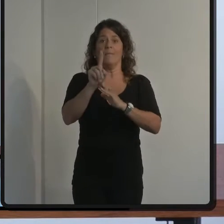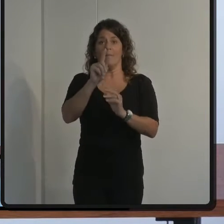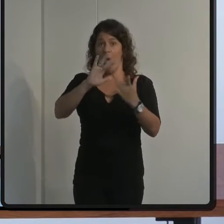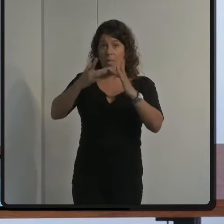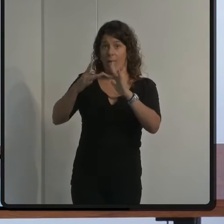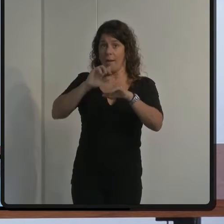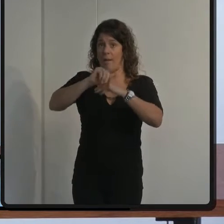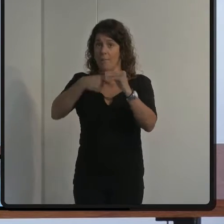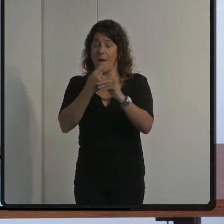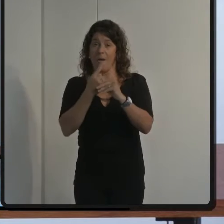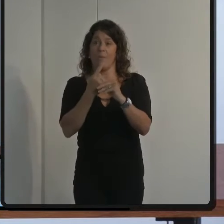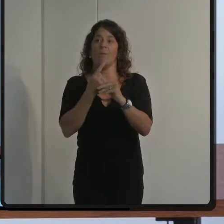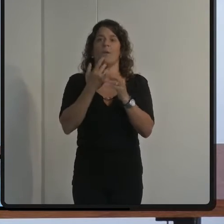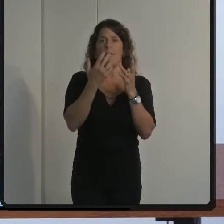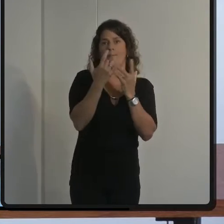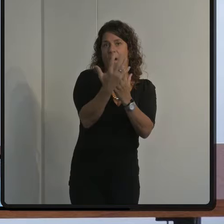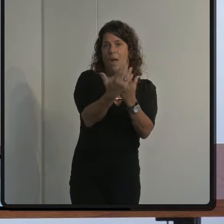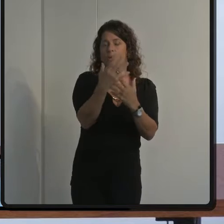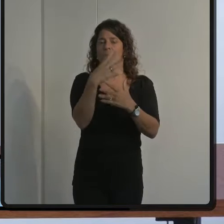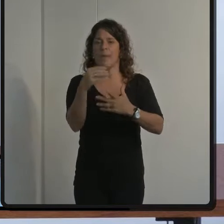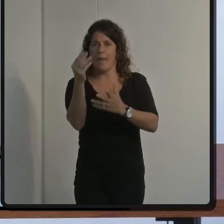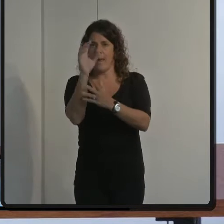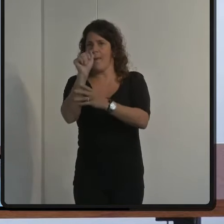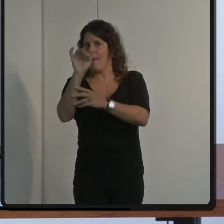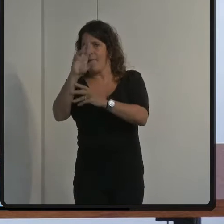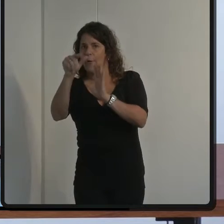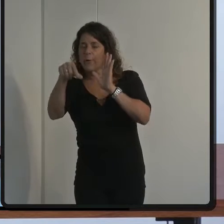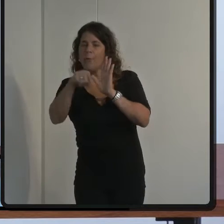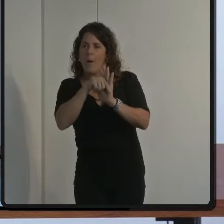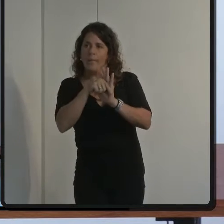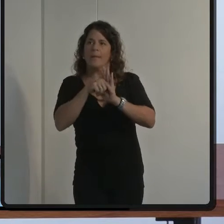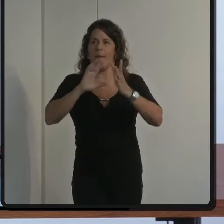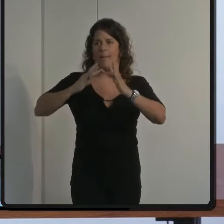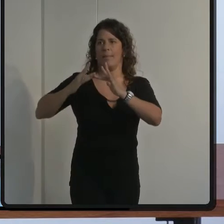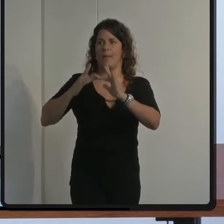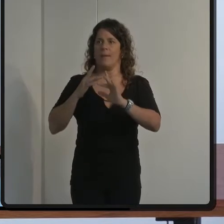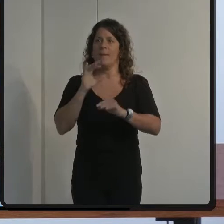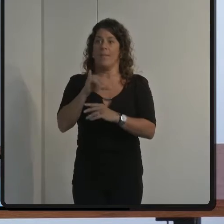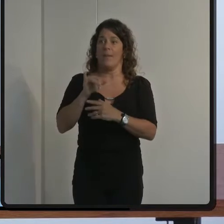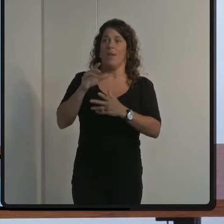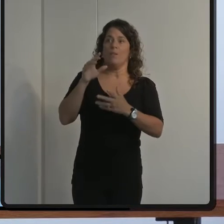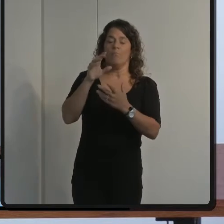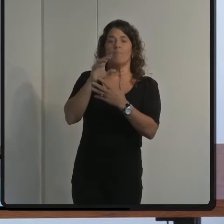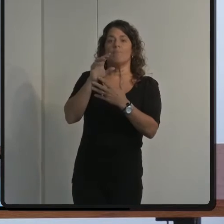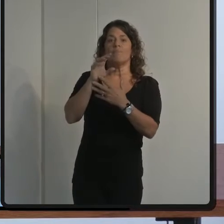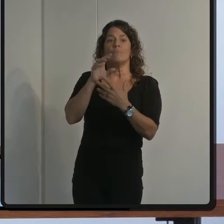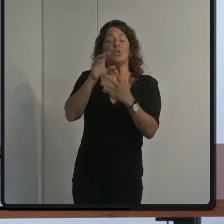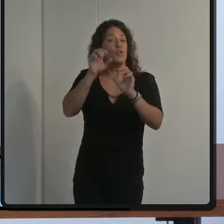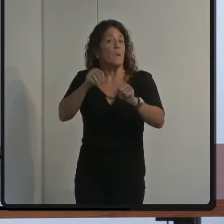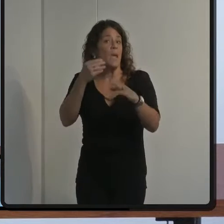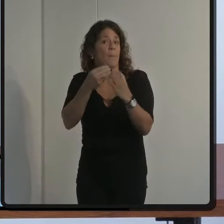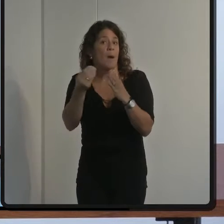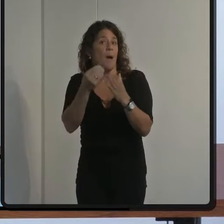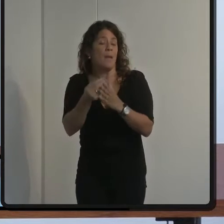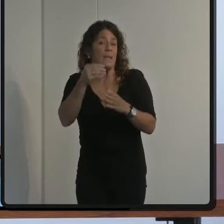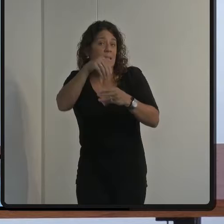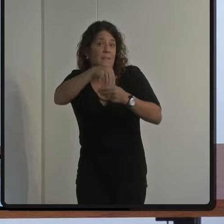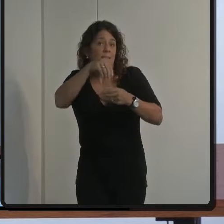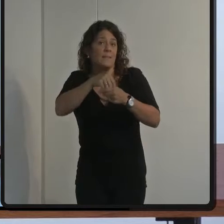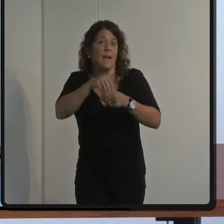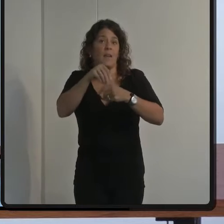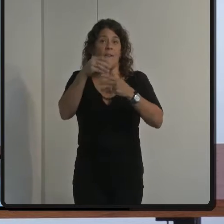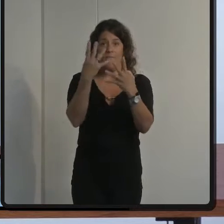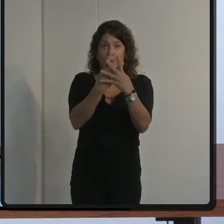Control District website also has very practical how-to information about creating an indoor air filter that can reduce